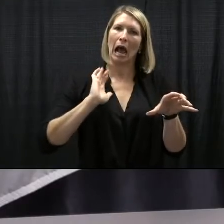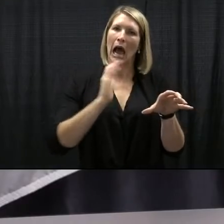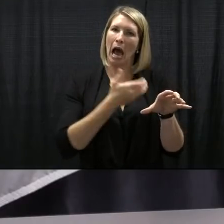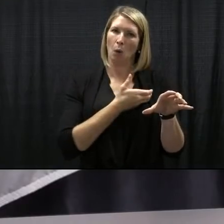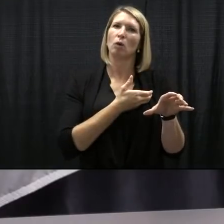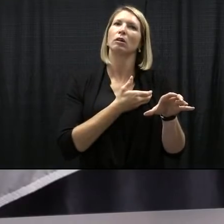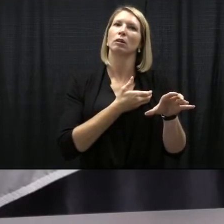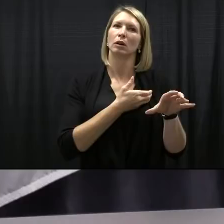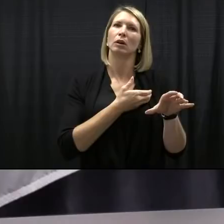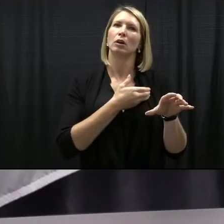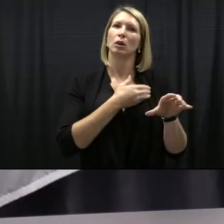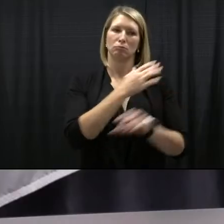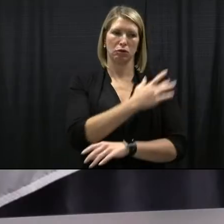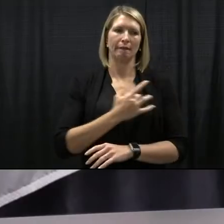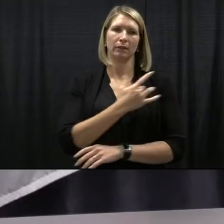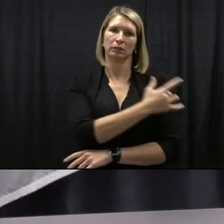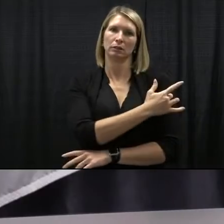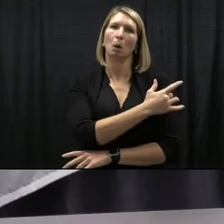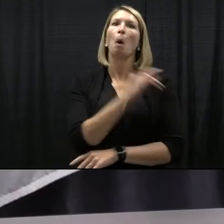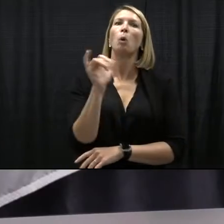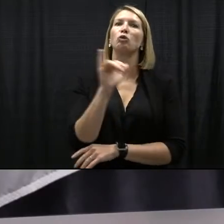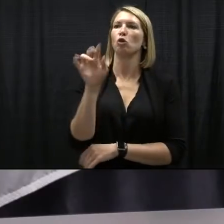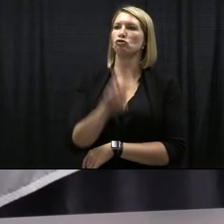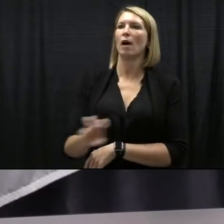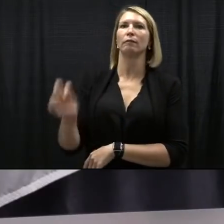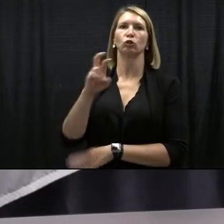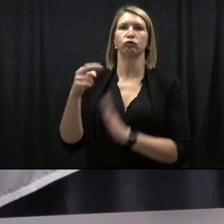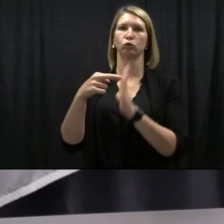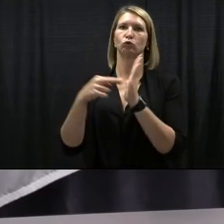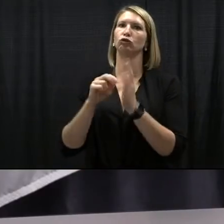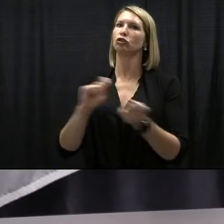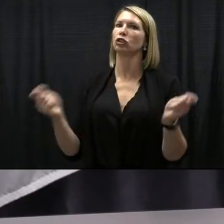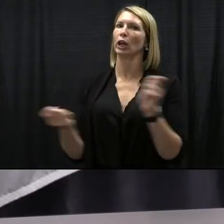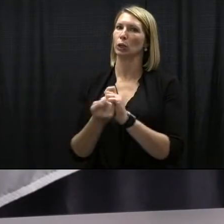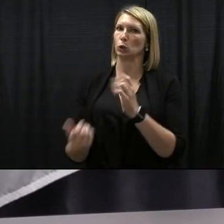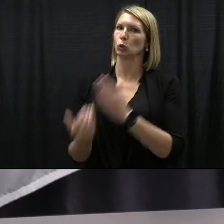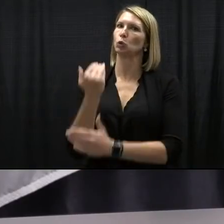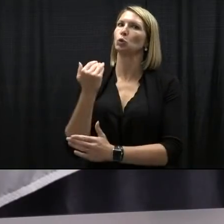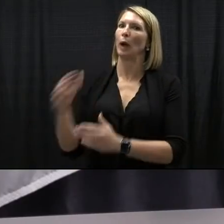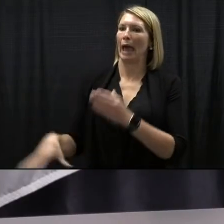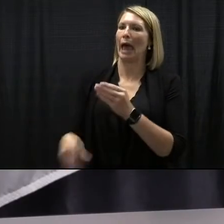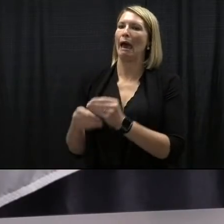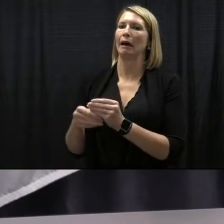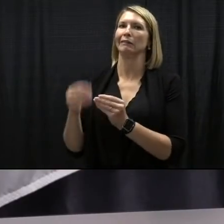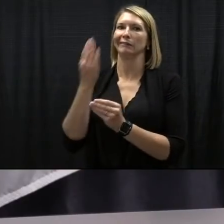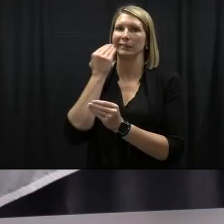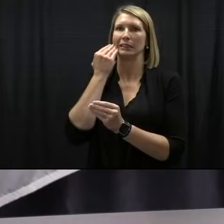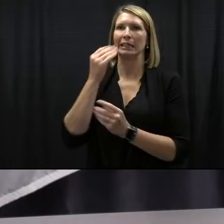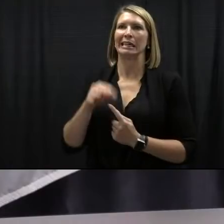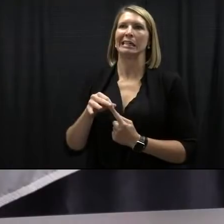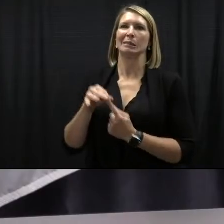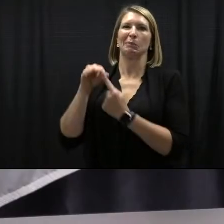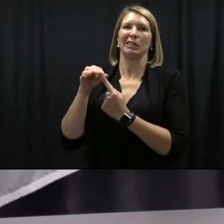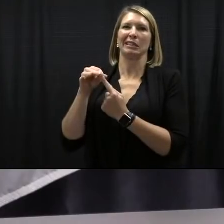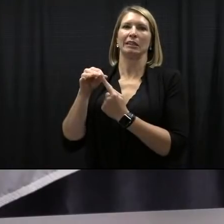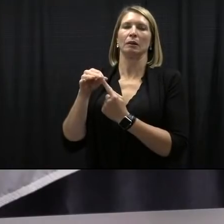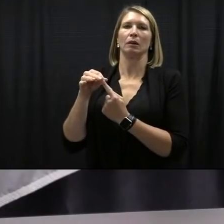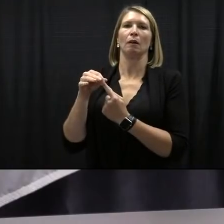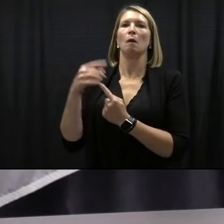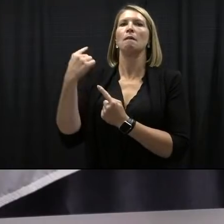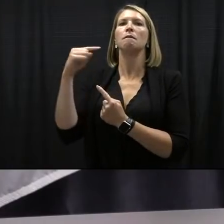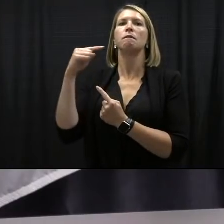and Dr. Sevier will update us on that today with respect specifically to travelers within the Atlantic